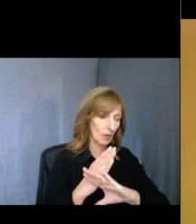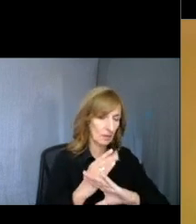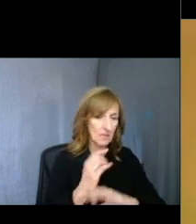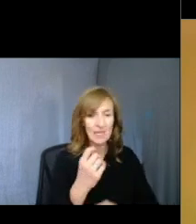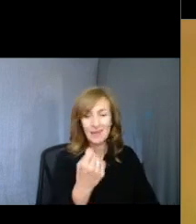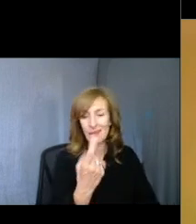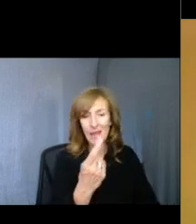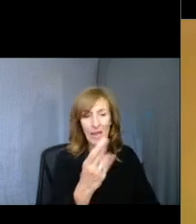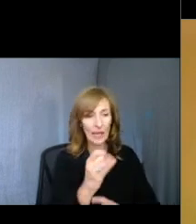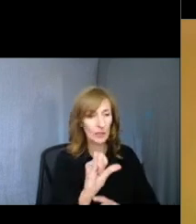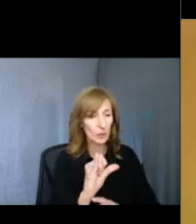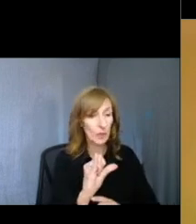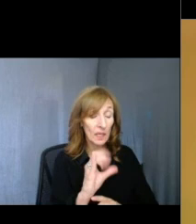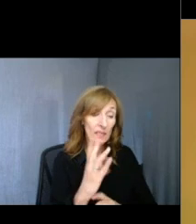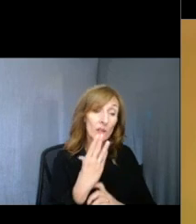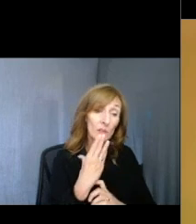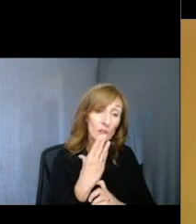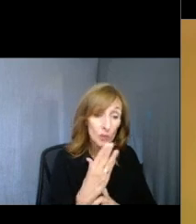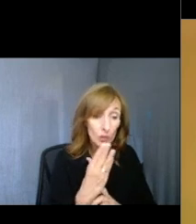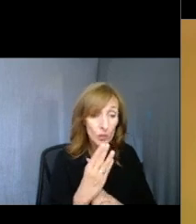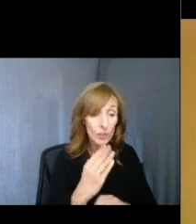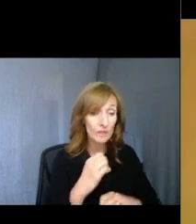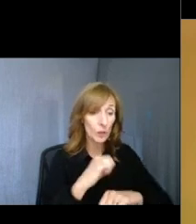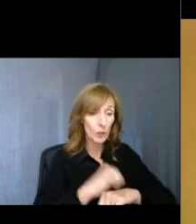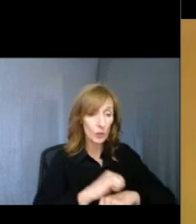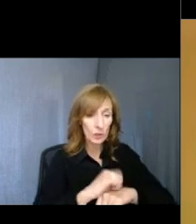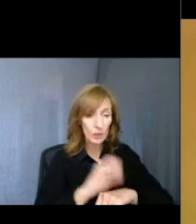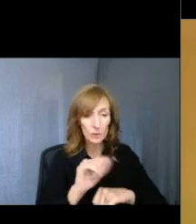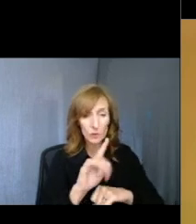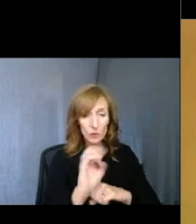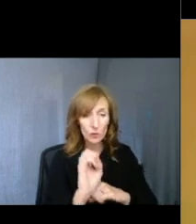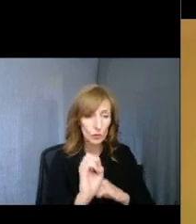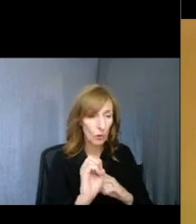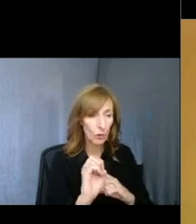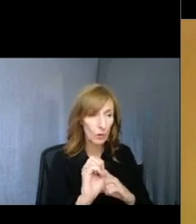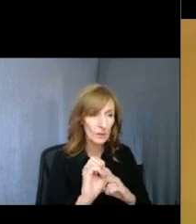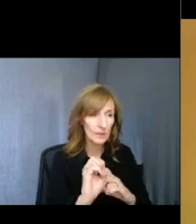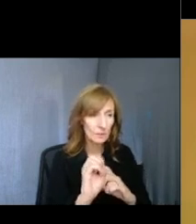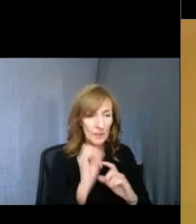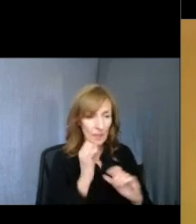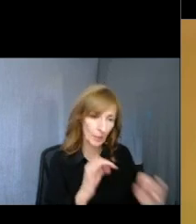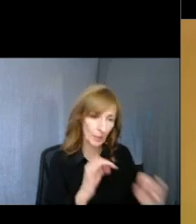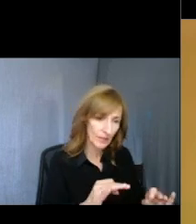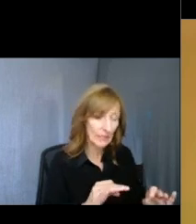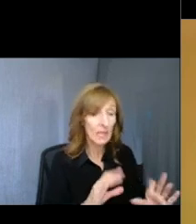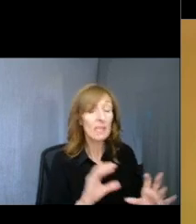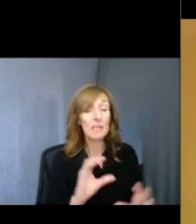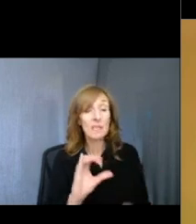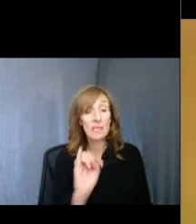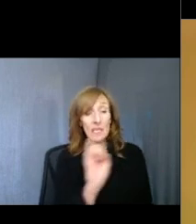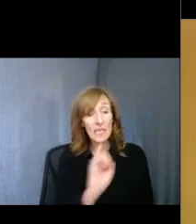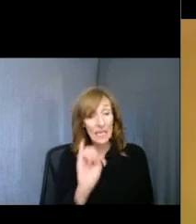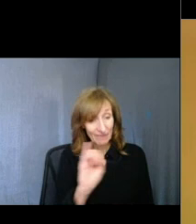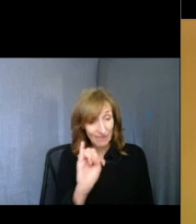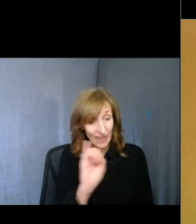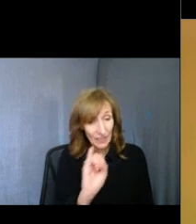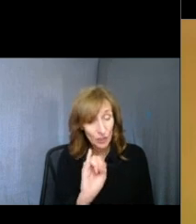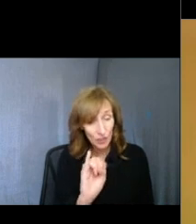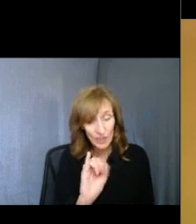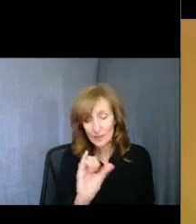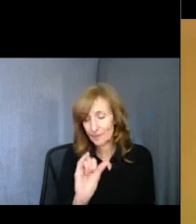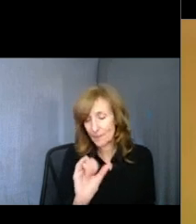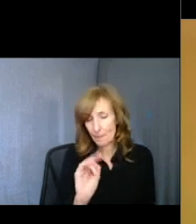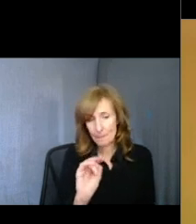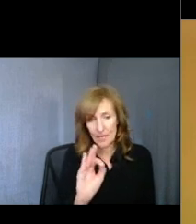stones, but they're not perfect. Infection will cause changes in the kidneys. So sometimes those are useful in finding